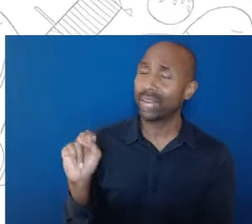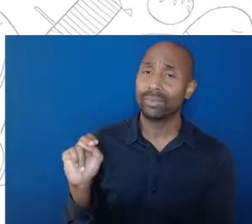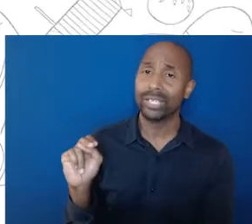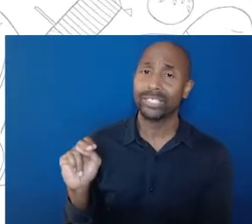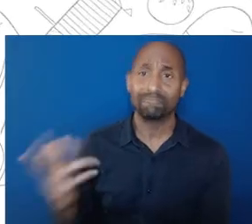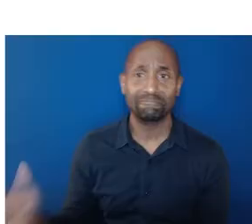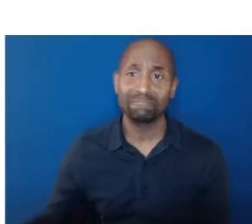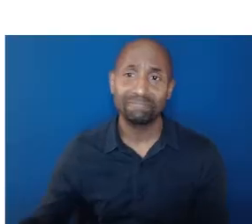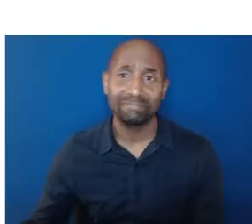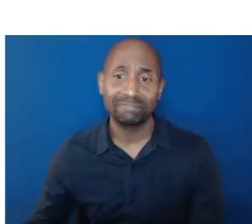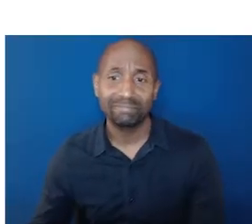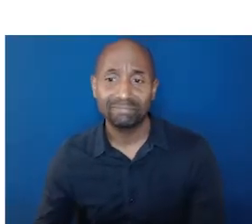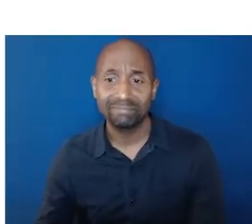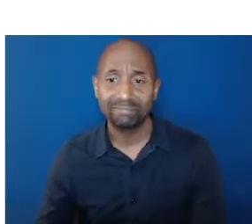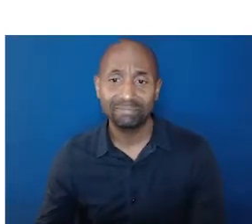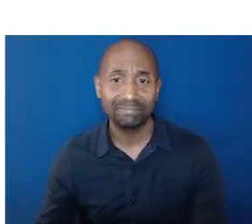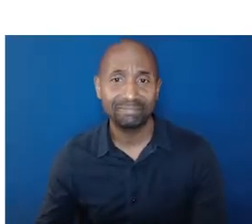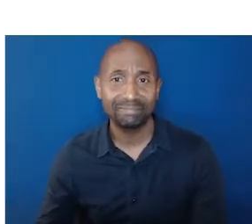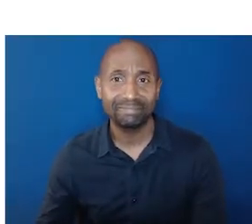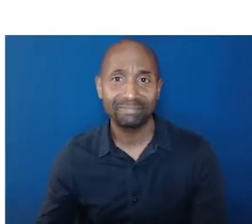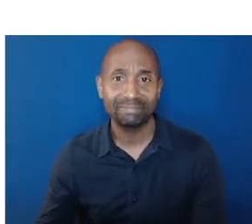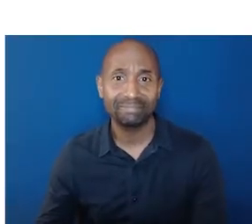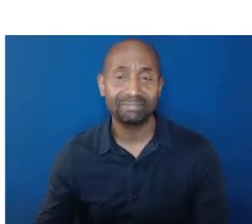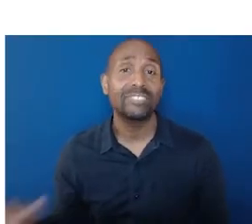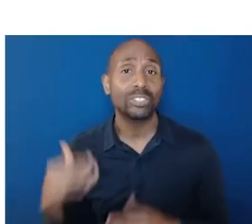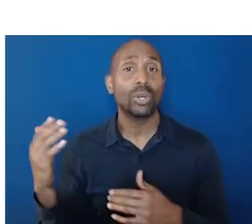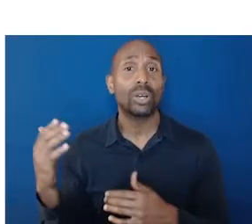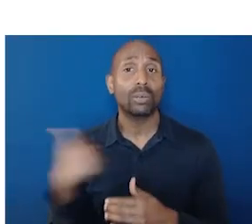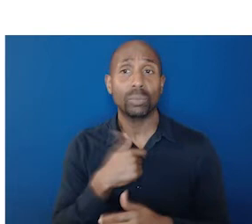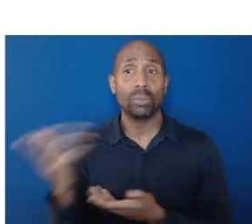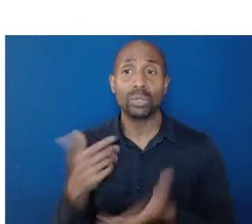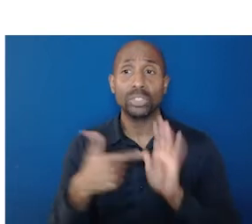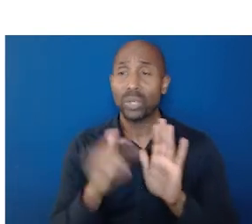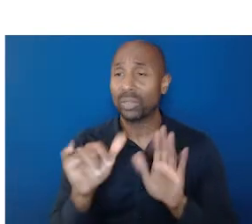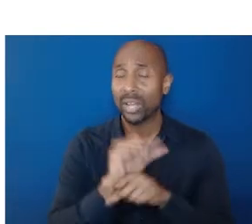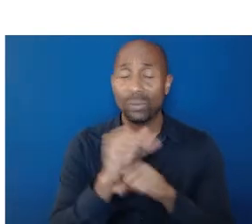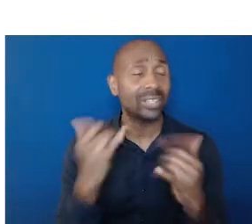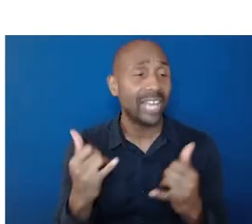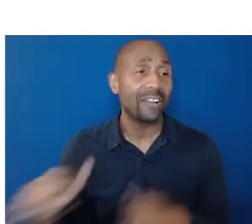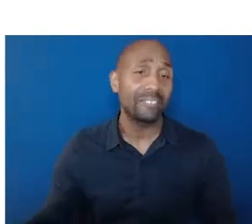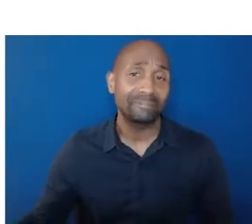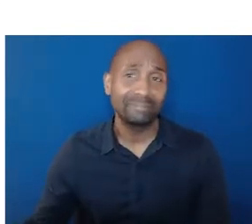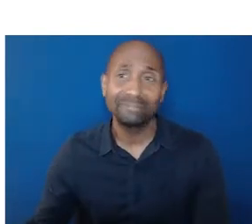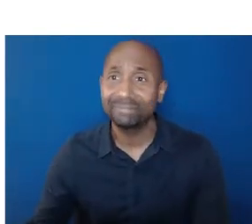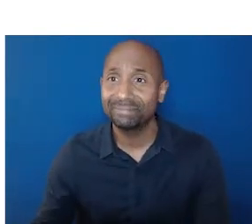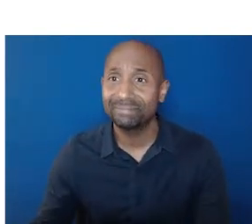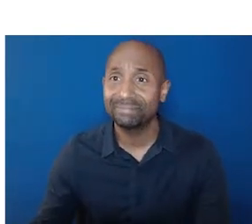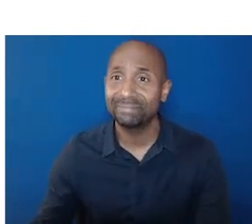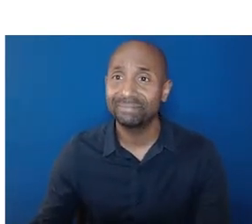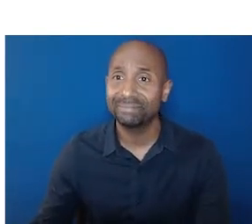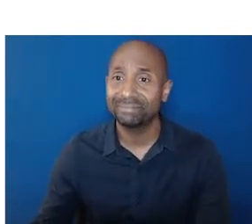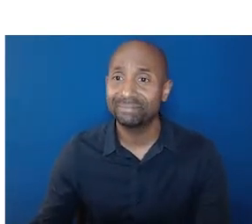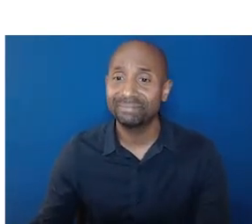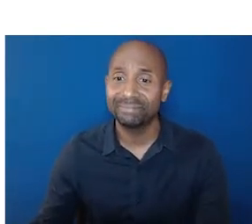We'd love to bring some of your work up on the screen. And it looks like the first one, I'm just going to describe it a